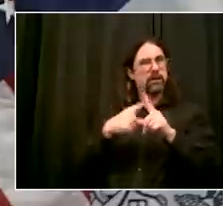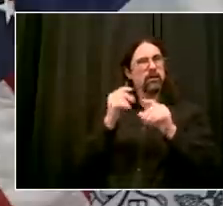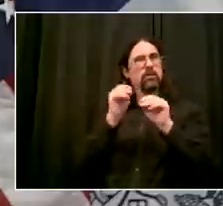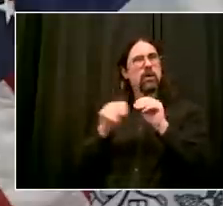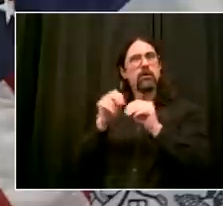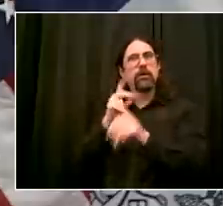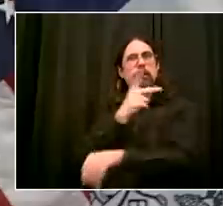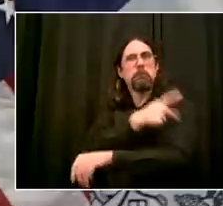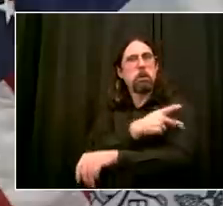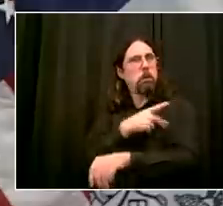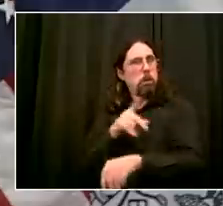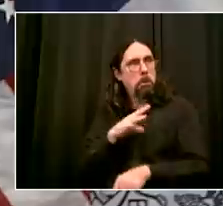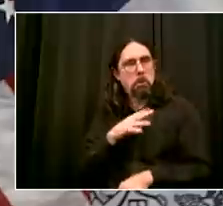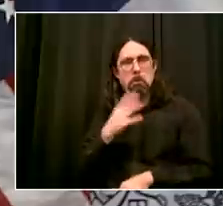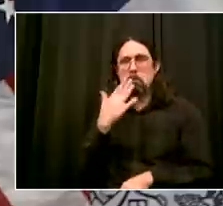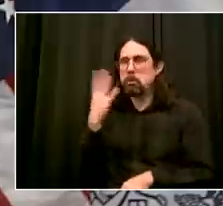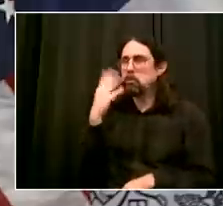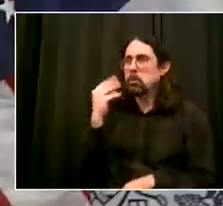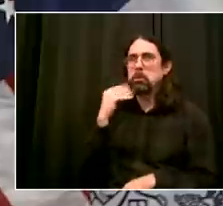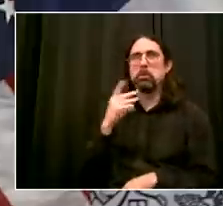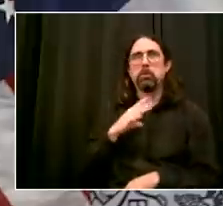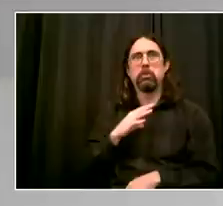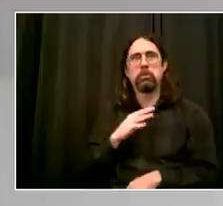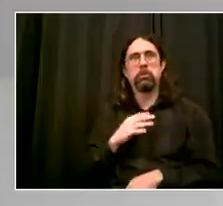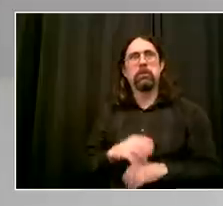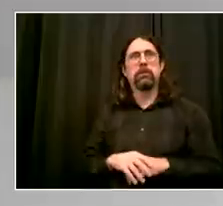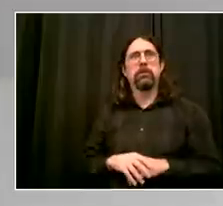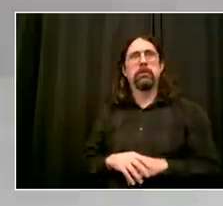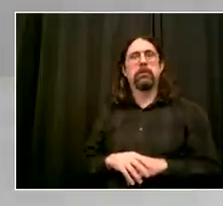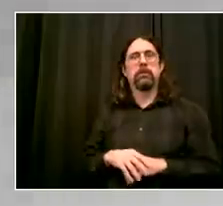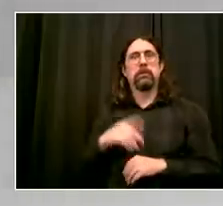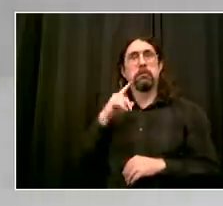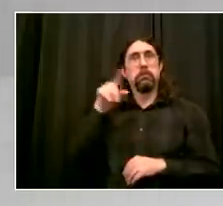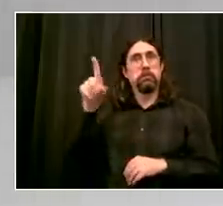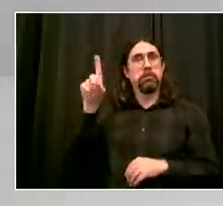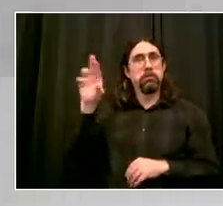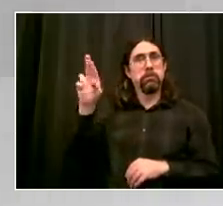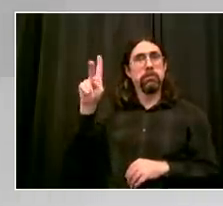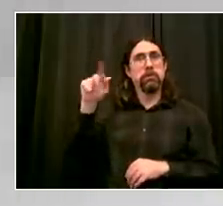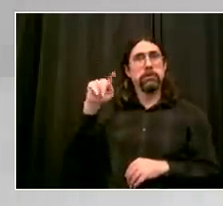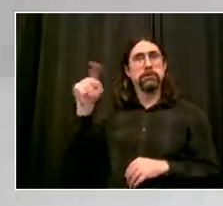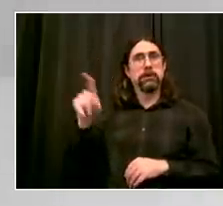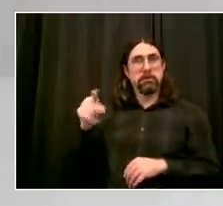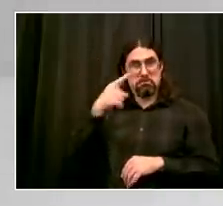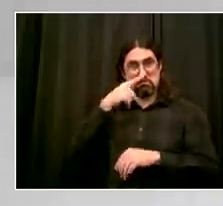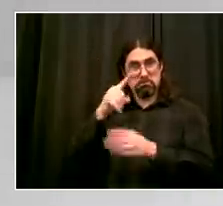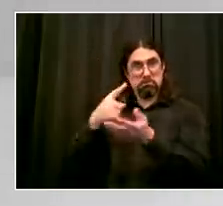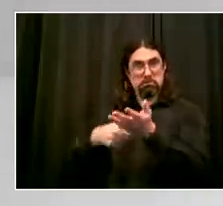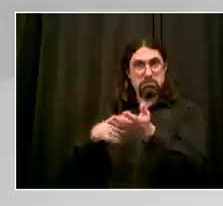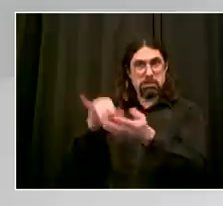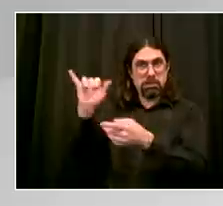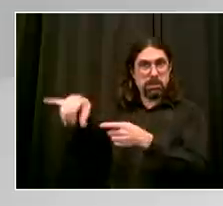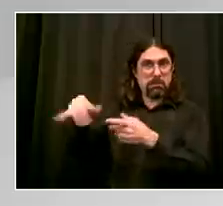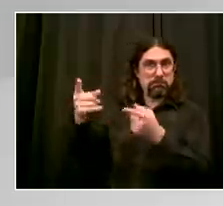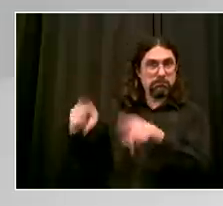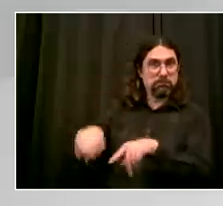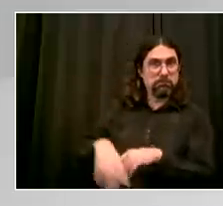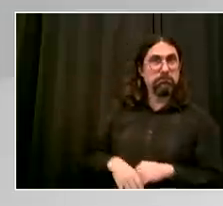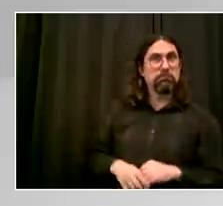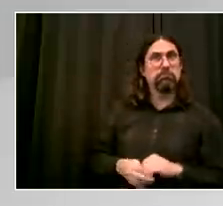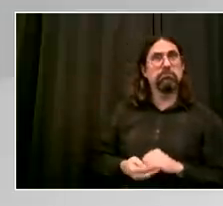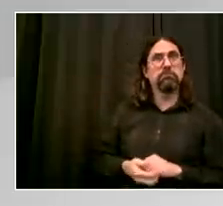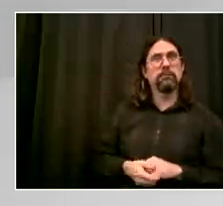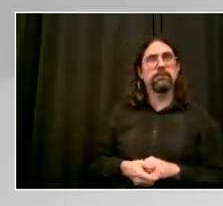home. So Dr. Katz, you want to speak about that? You're absolutely right, Mr. Mayor. I see many of my primary care patients these days